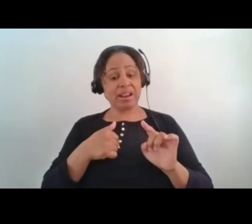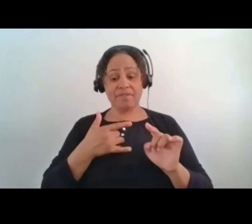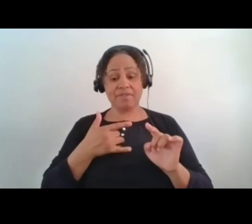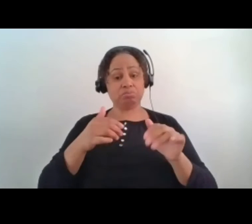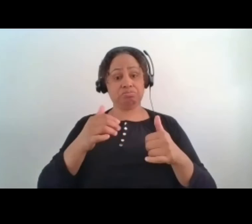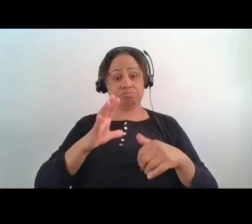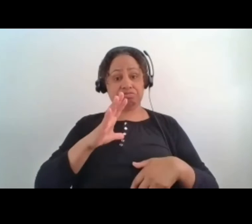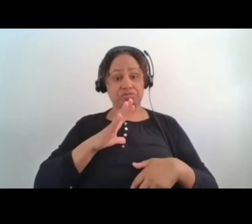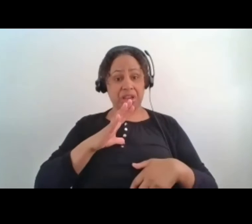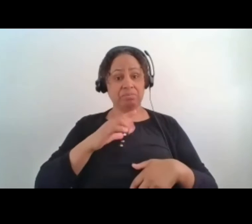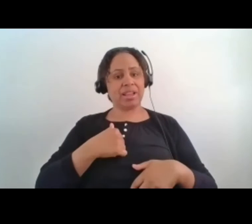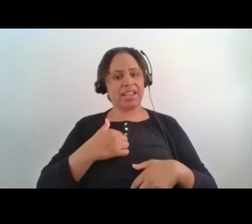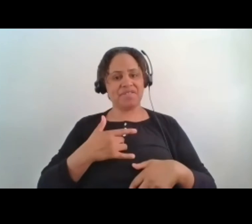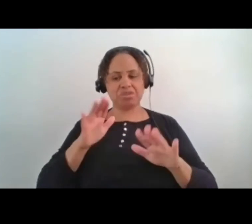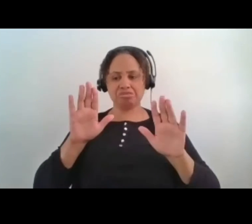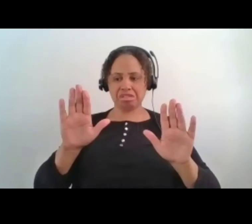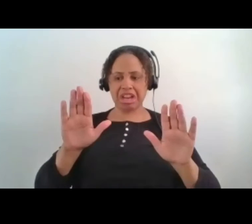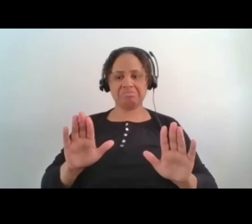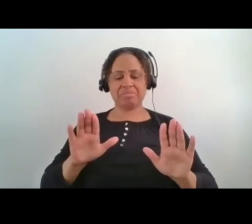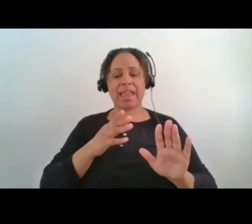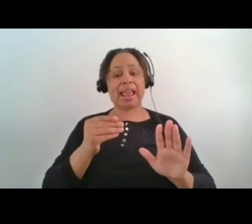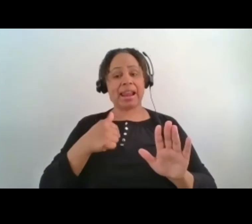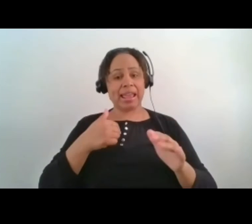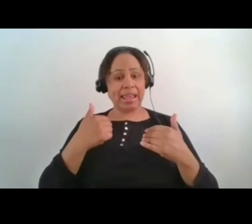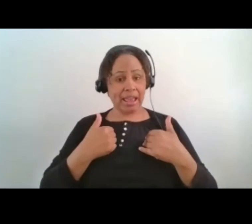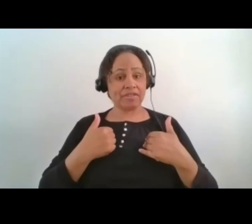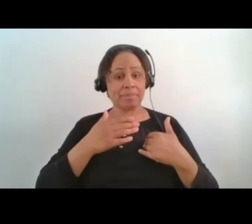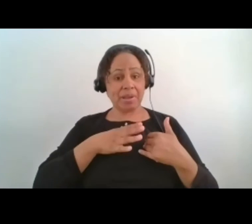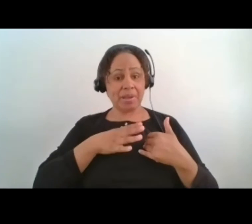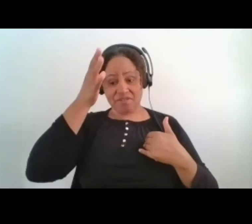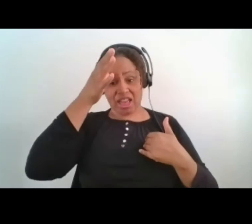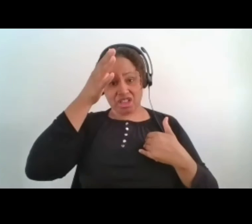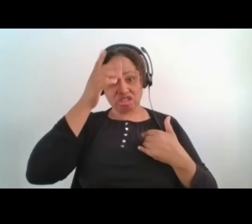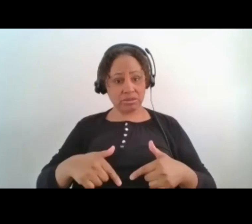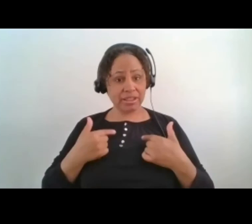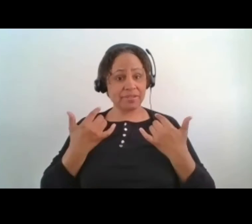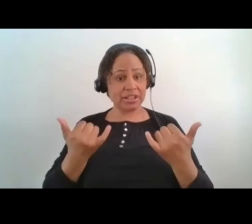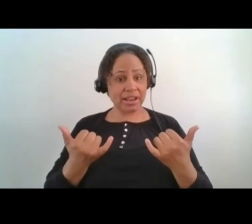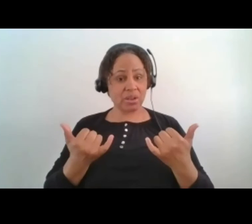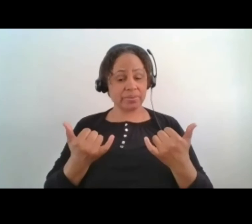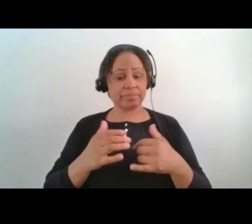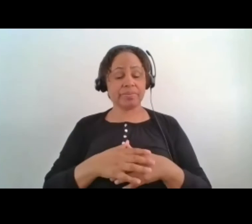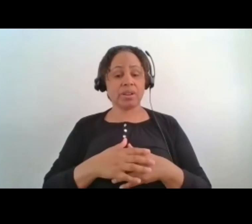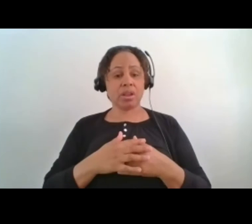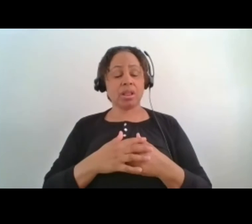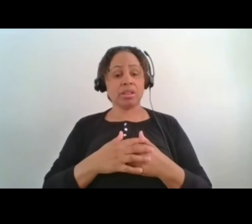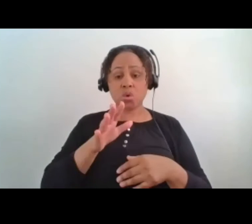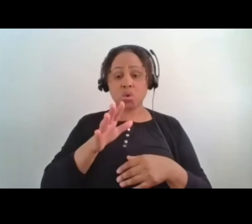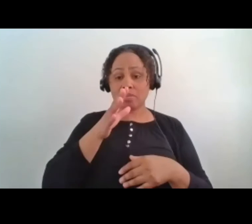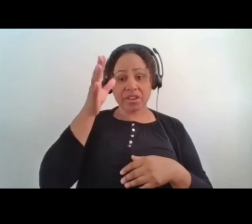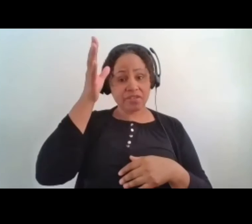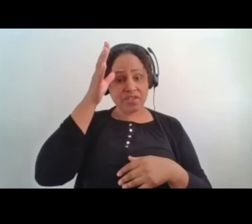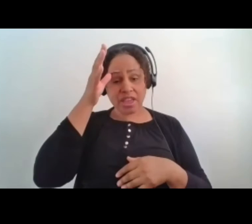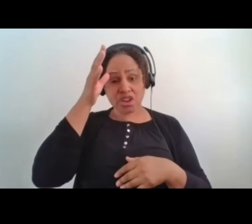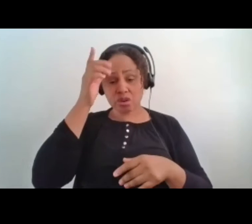father. That's the most important thing. And so, it's a decision that, when it comes to your loved ones, I'm sure anyone would make a similar